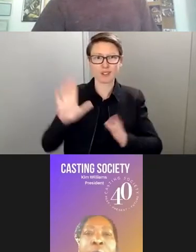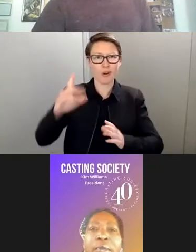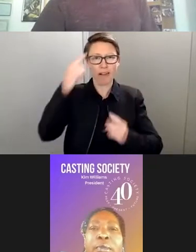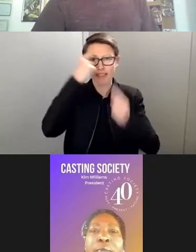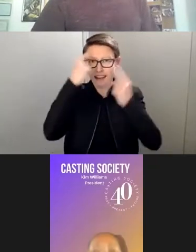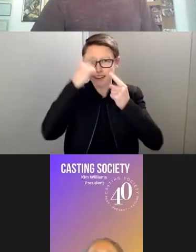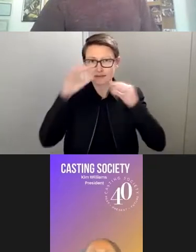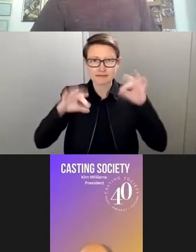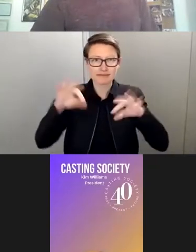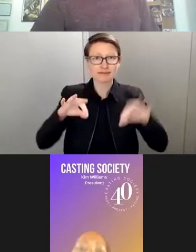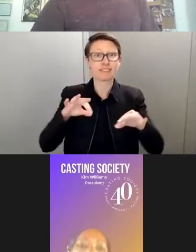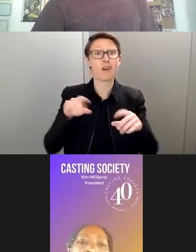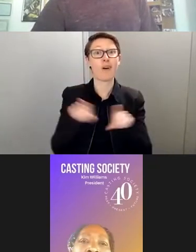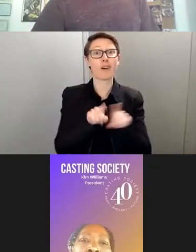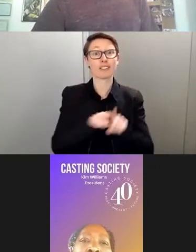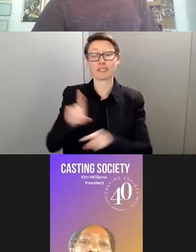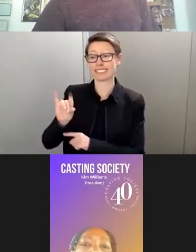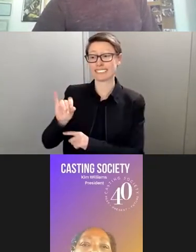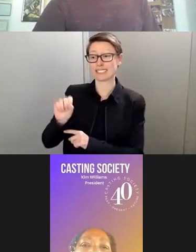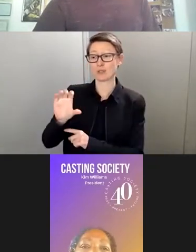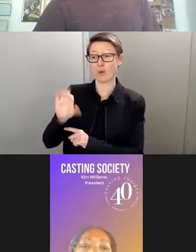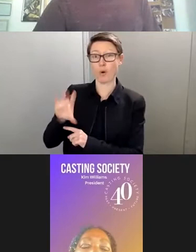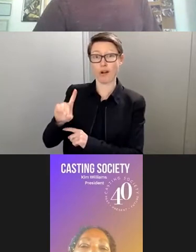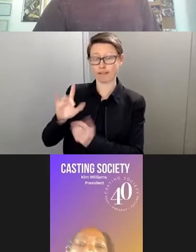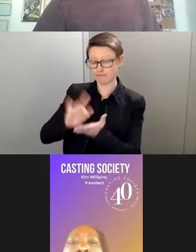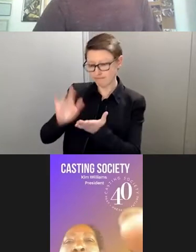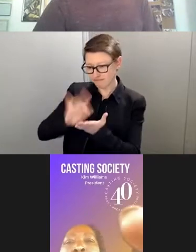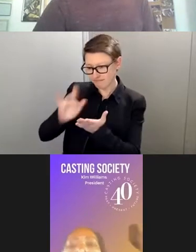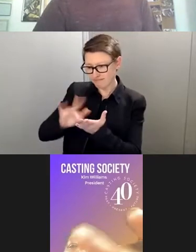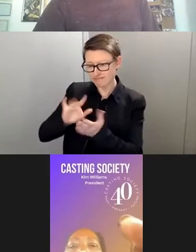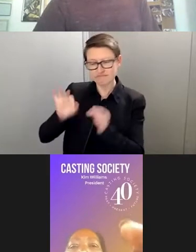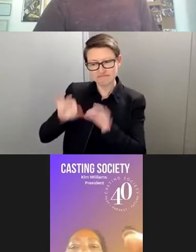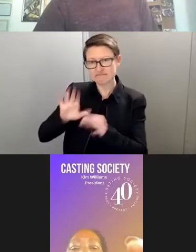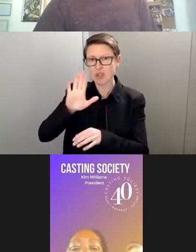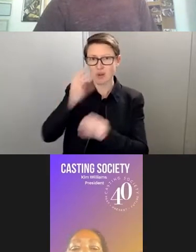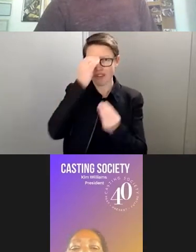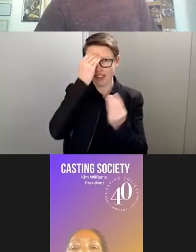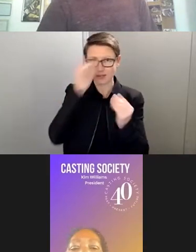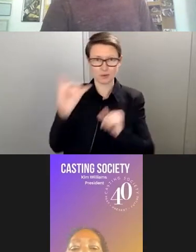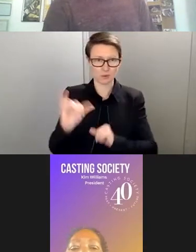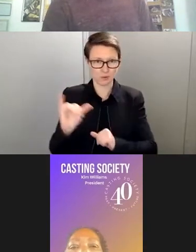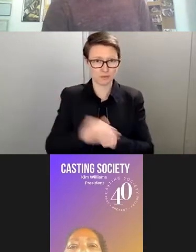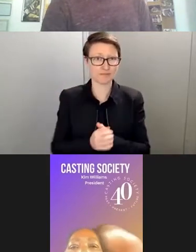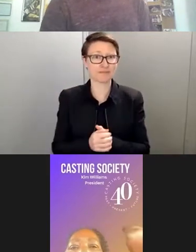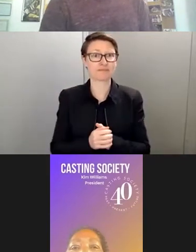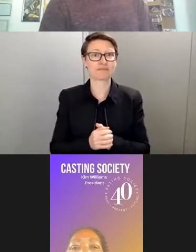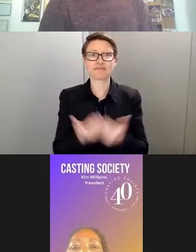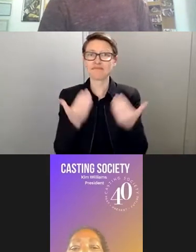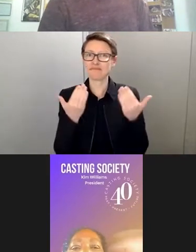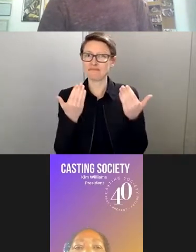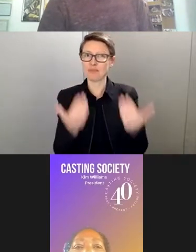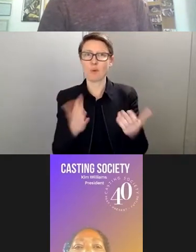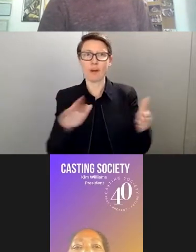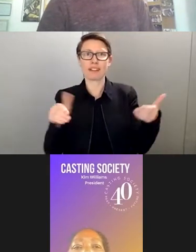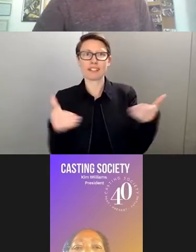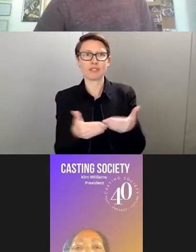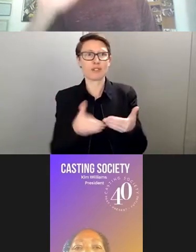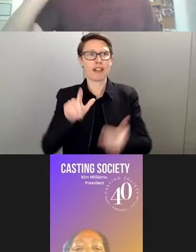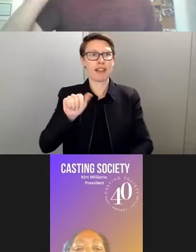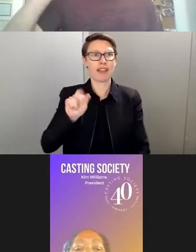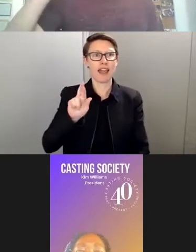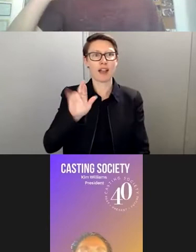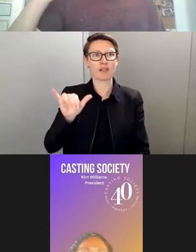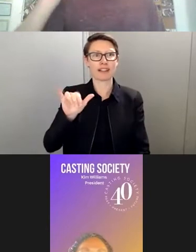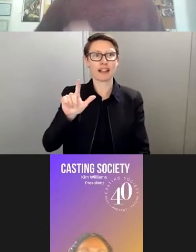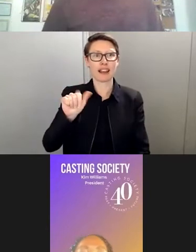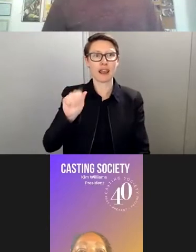Discord channel and in our breakout rooms at the end of this panel. Without further ado, I would love to present the moderator for this panel, Larry Lebeau. Larry